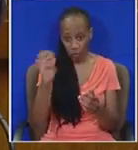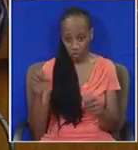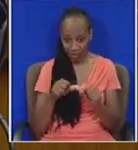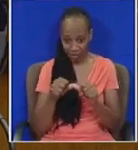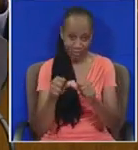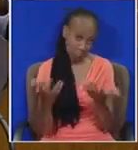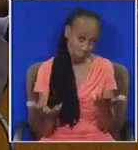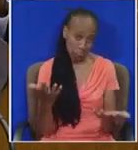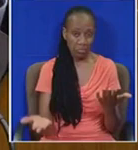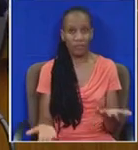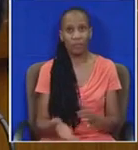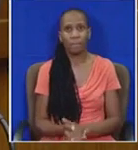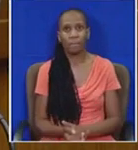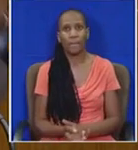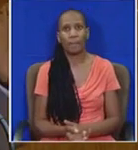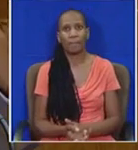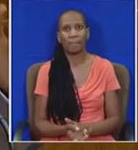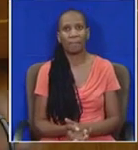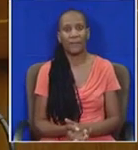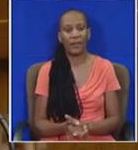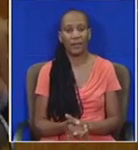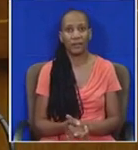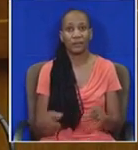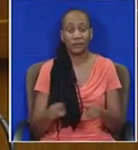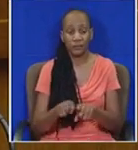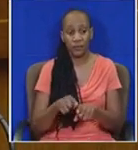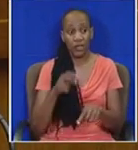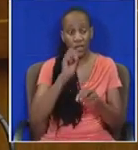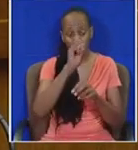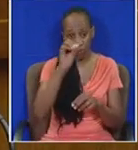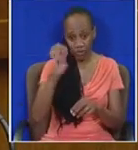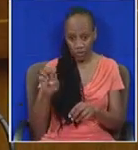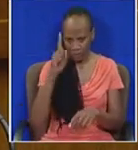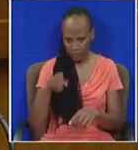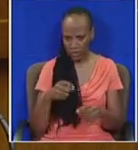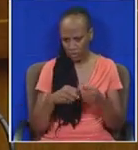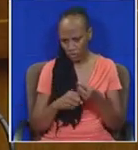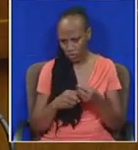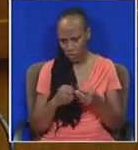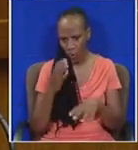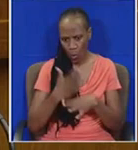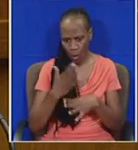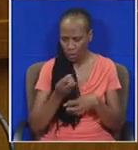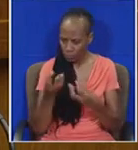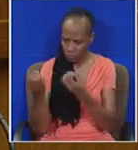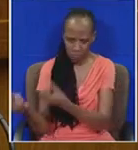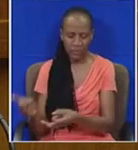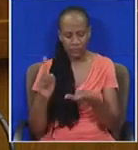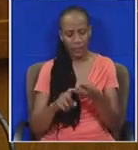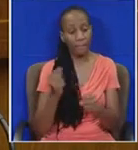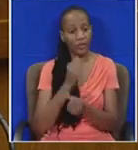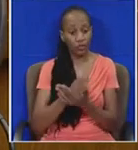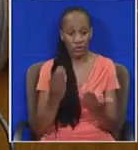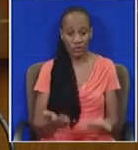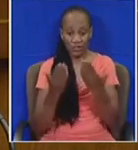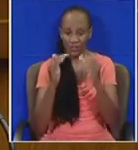With a strategic intent in mind of contributing in job creation and ensuring that services are improved and